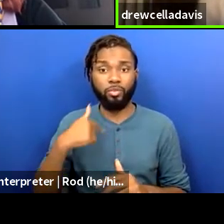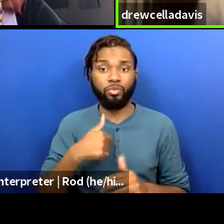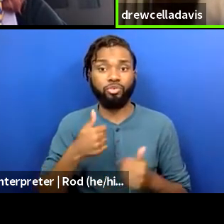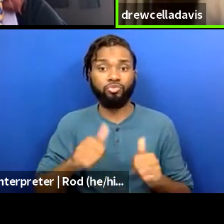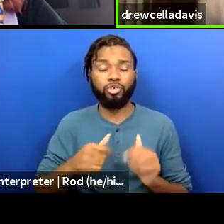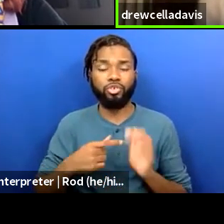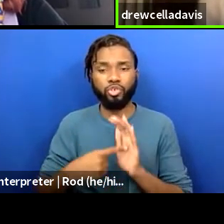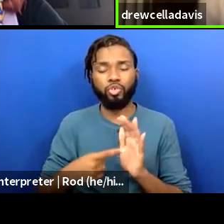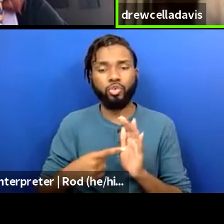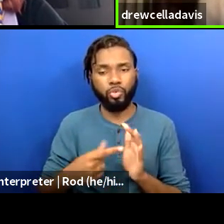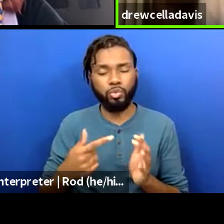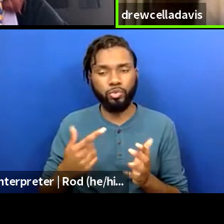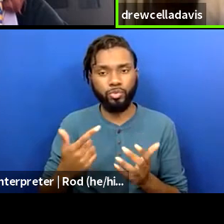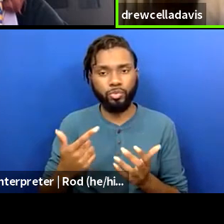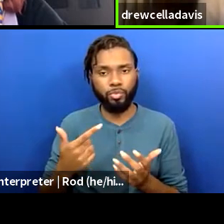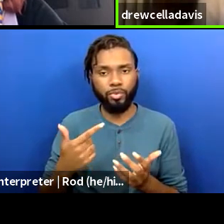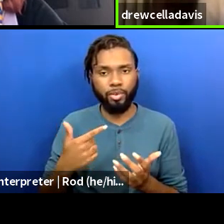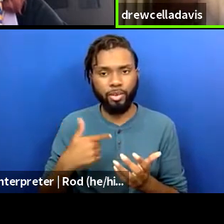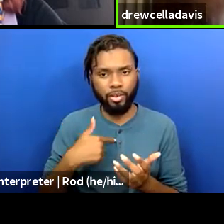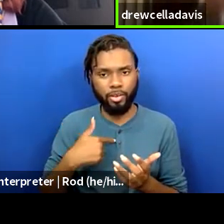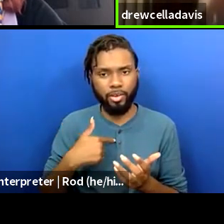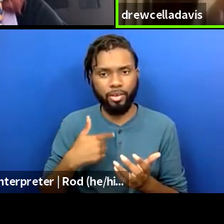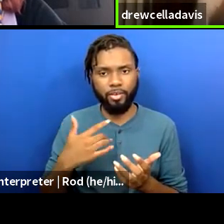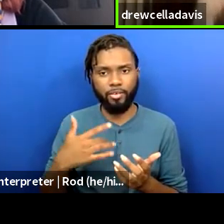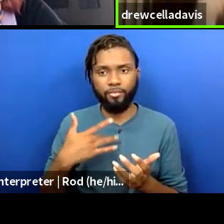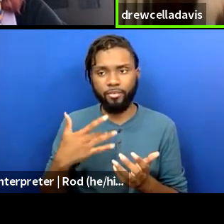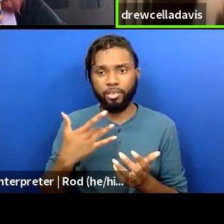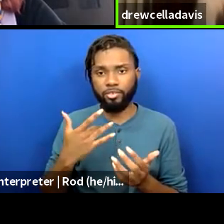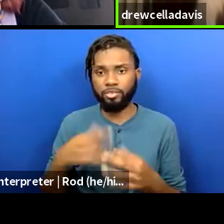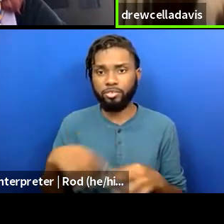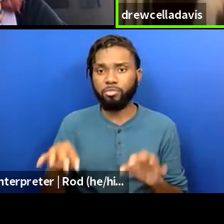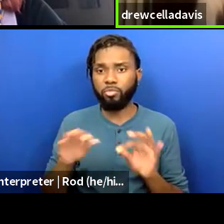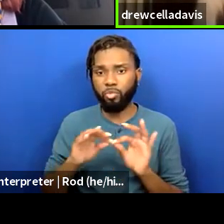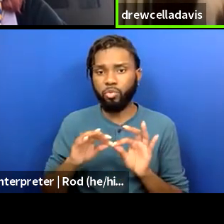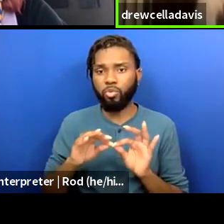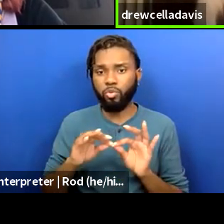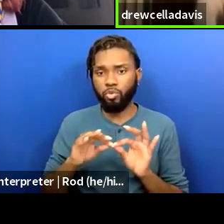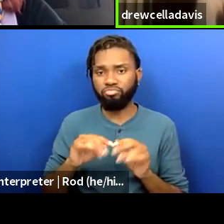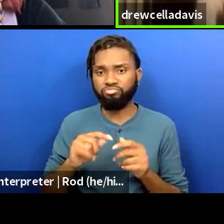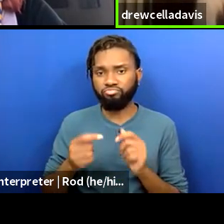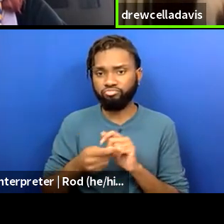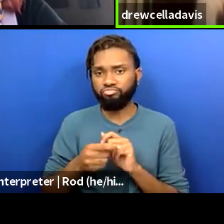very important when moving forward. And also